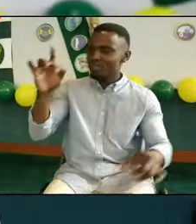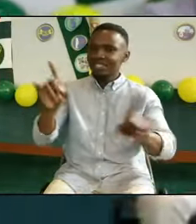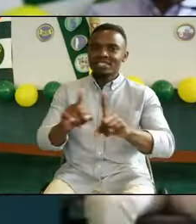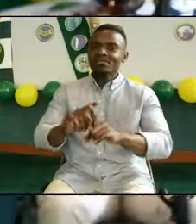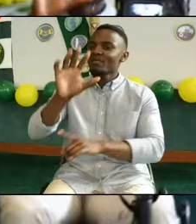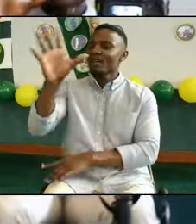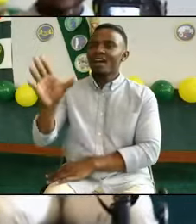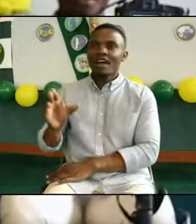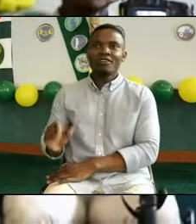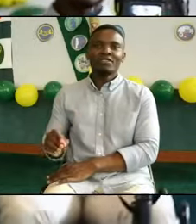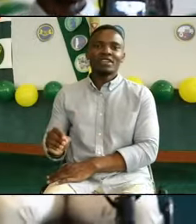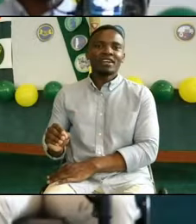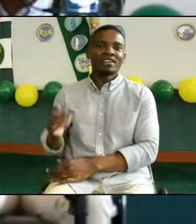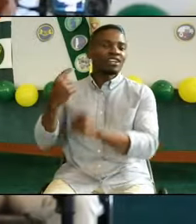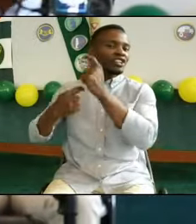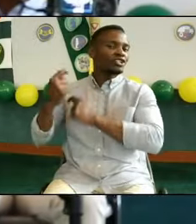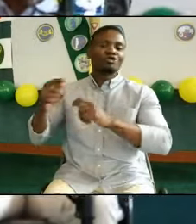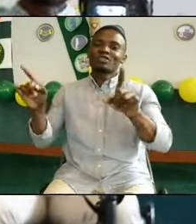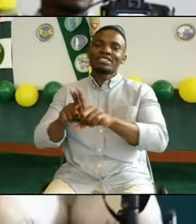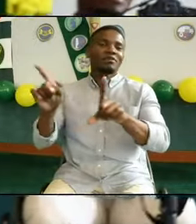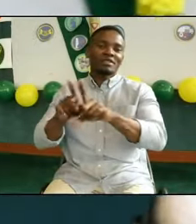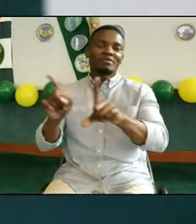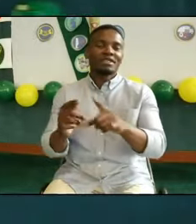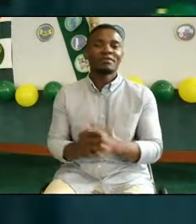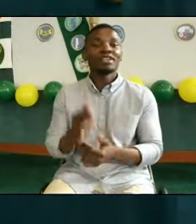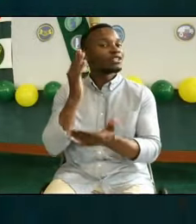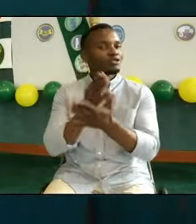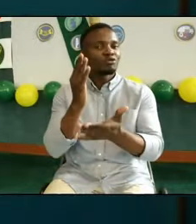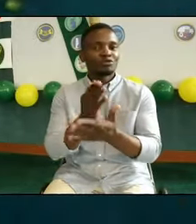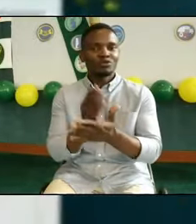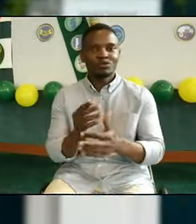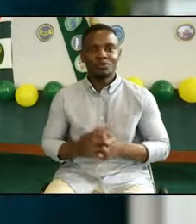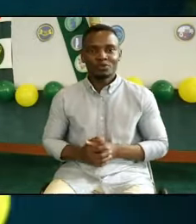flows across all boundaries, isn't it? It is true.